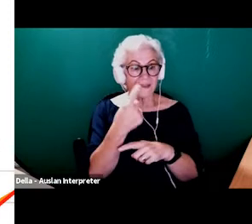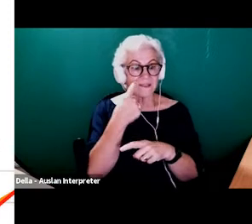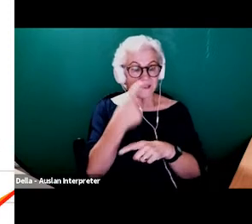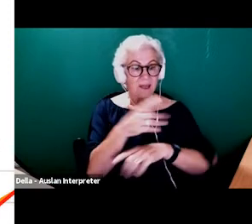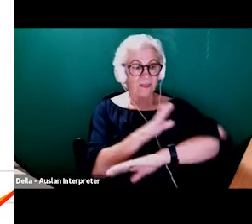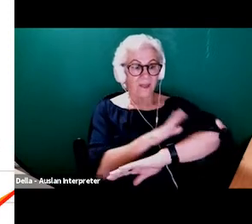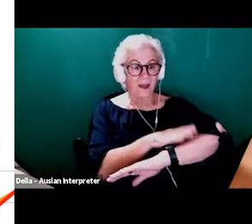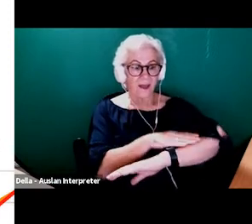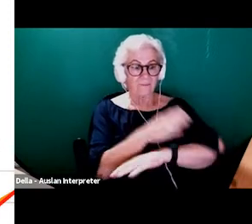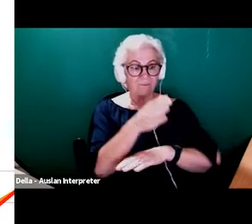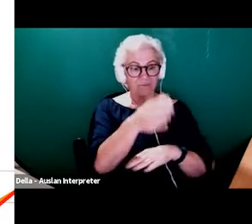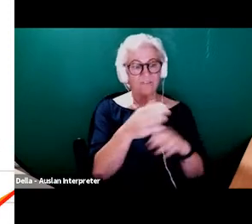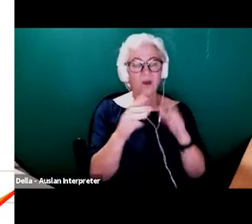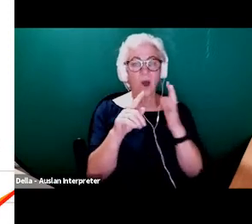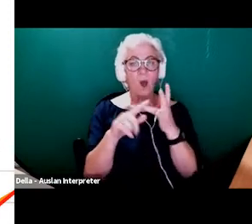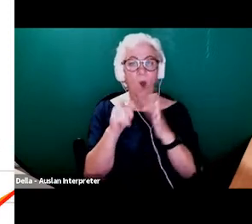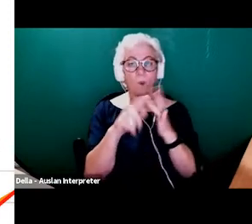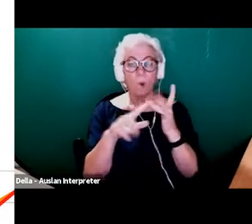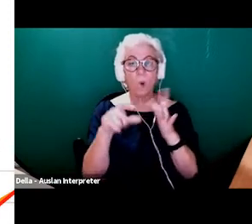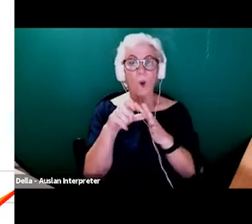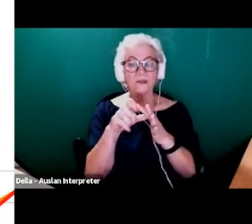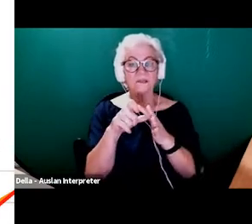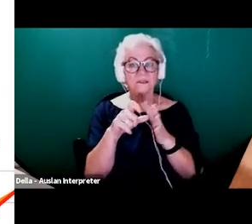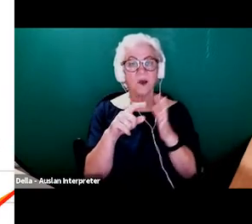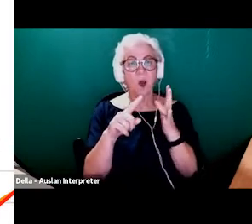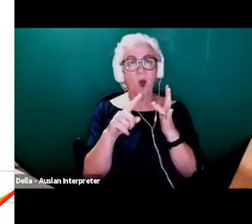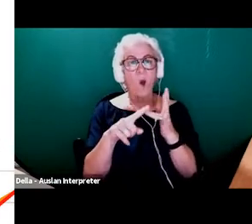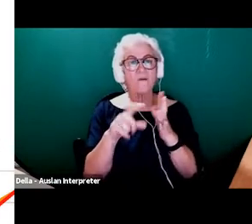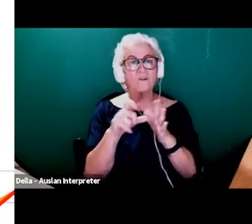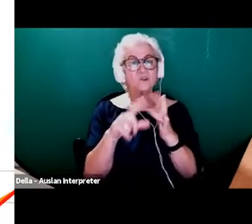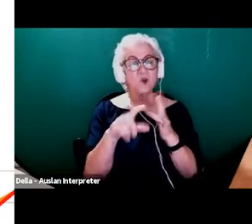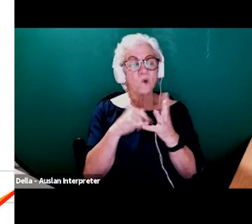left-hand figure, the opioid overdose rate increased dramatically.